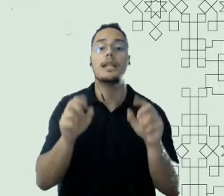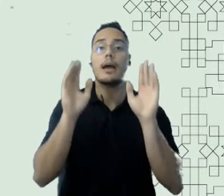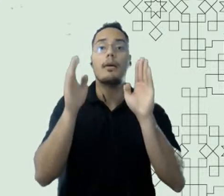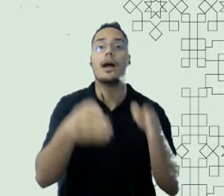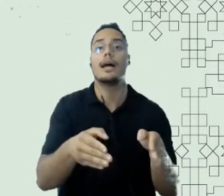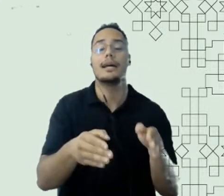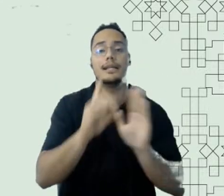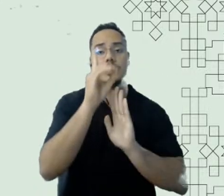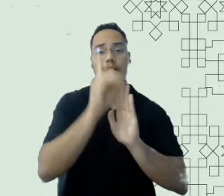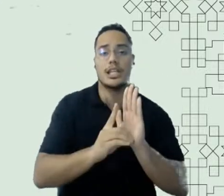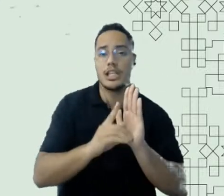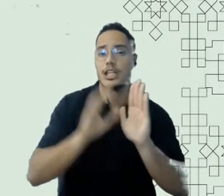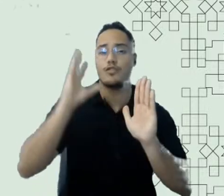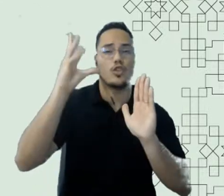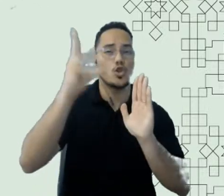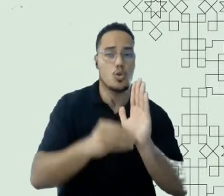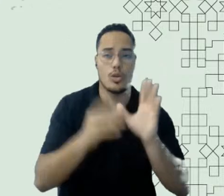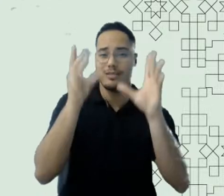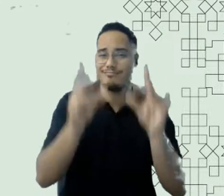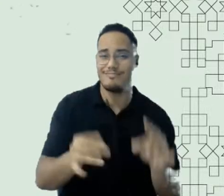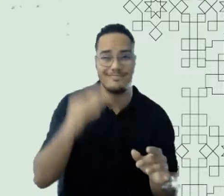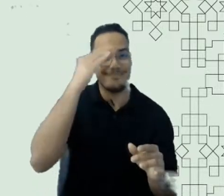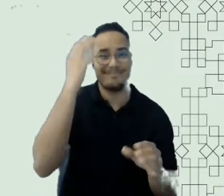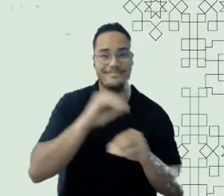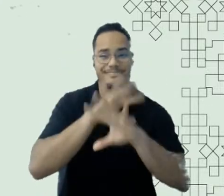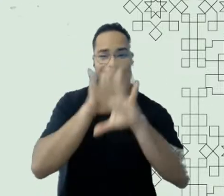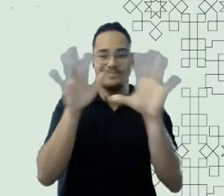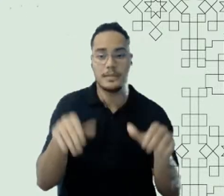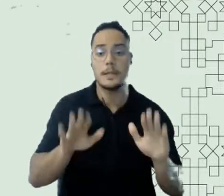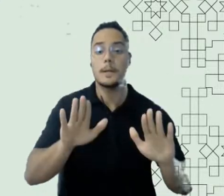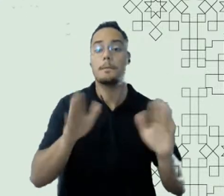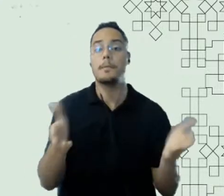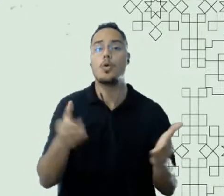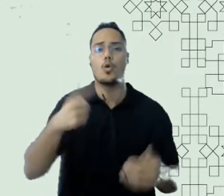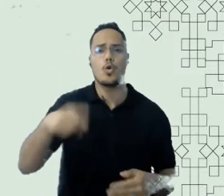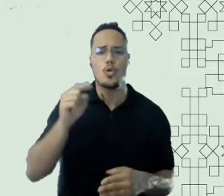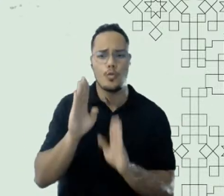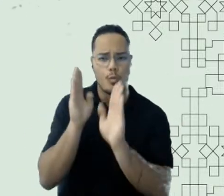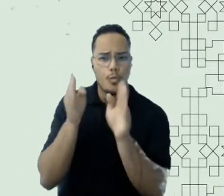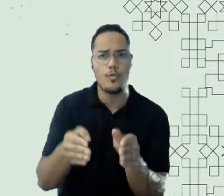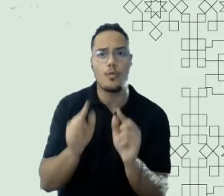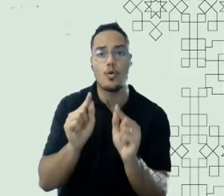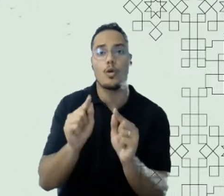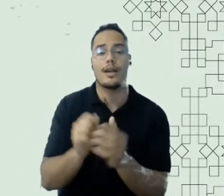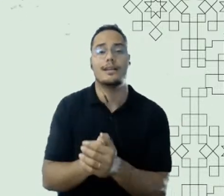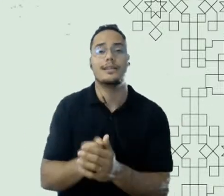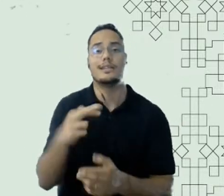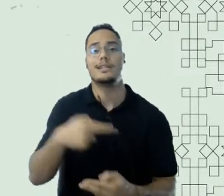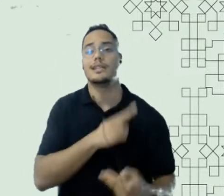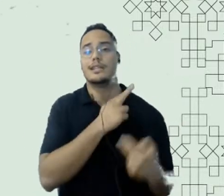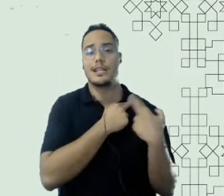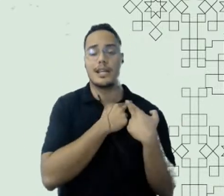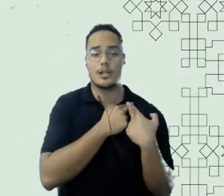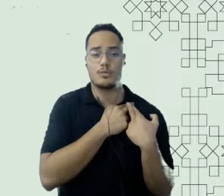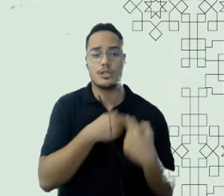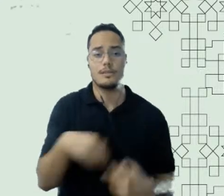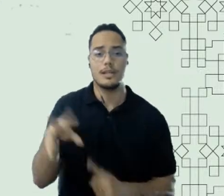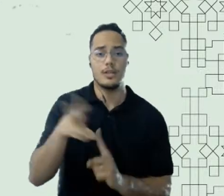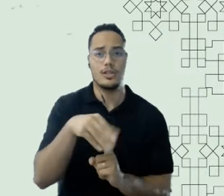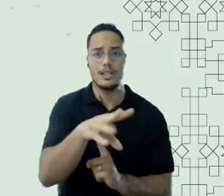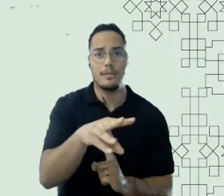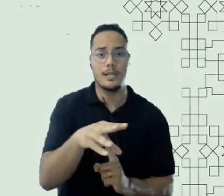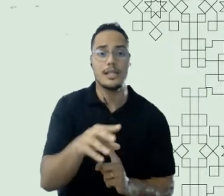will concentrate on the responsibility, the liability of intermediaries that is regulated on